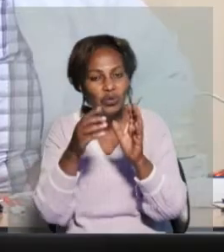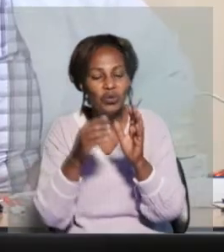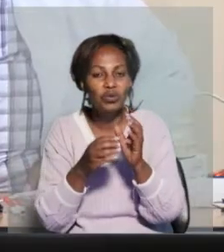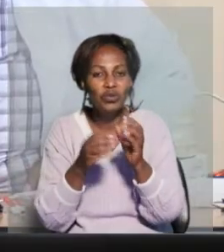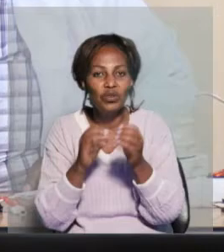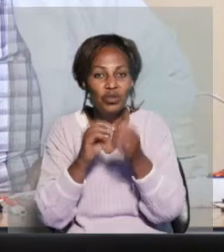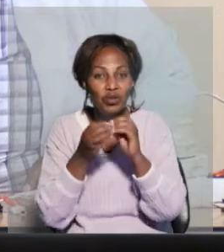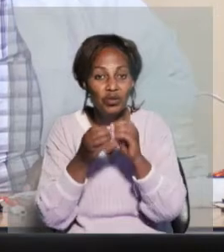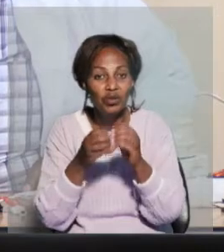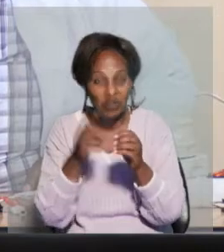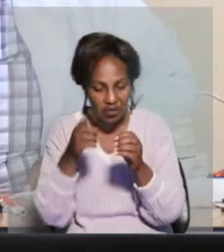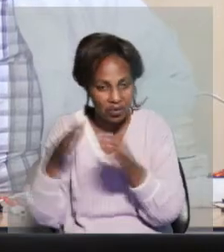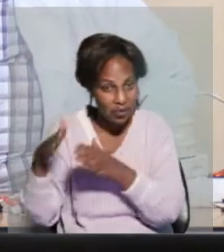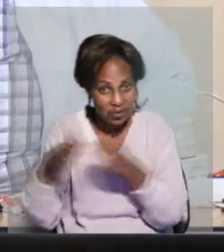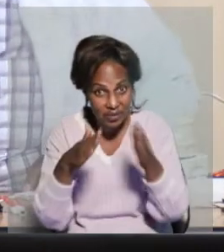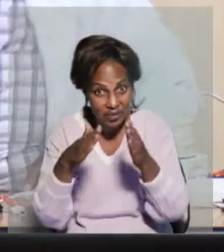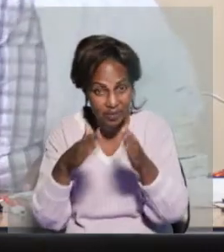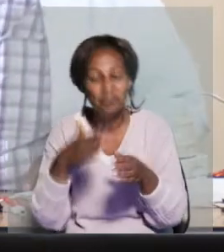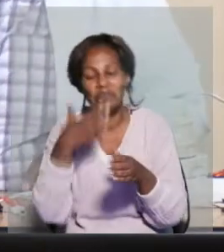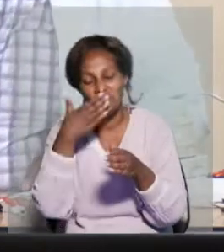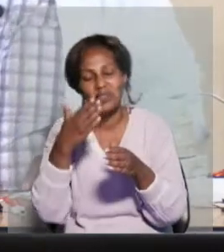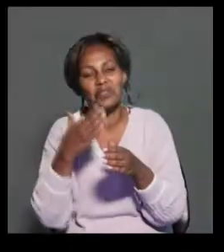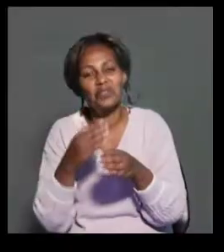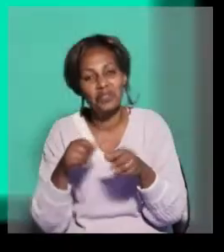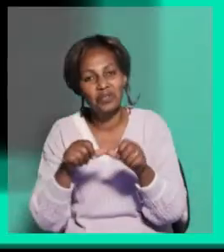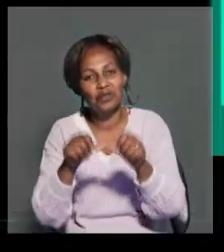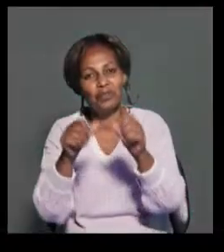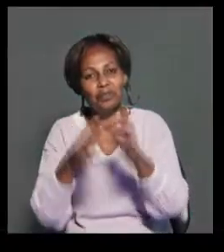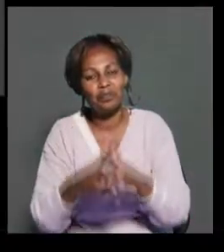You are comfortable with the method? Yeah. Great.